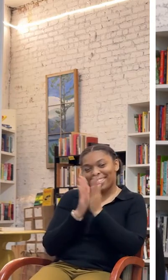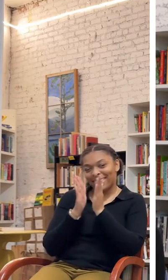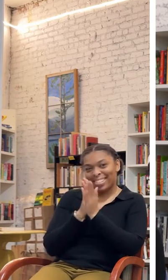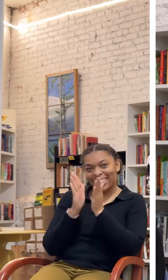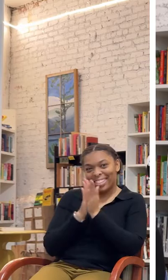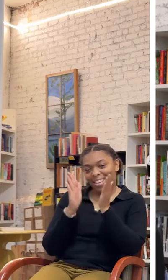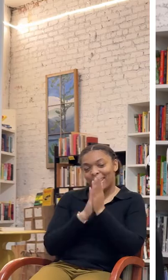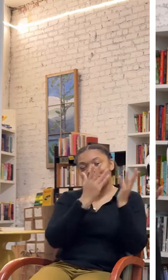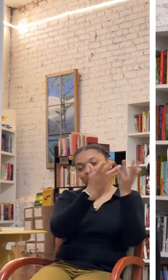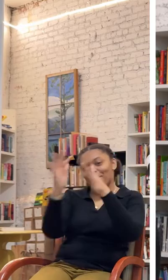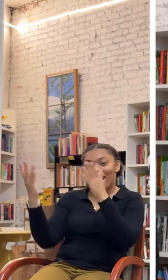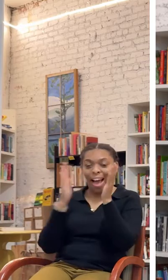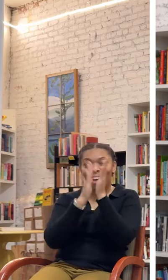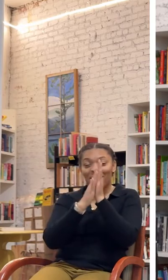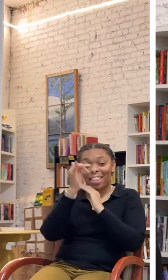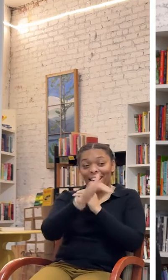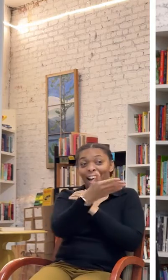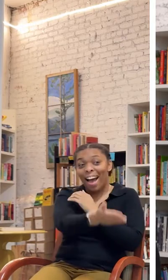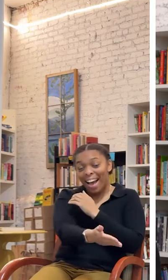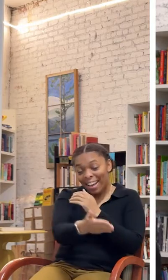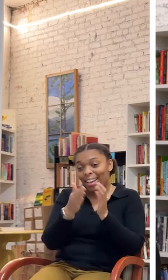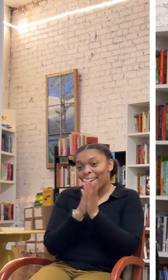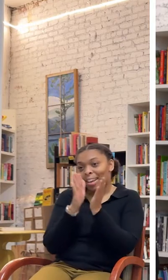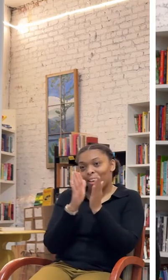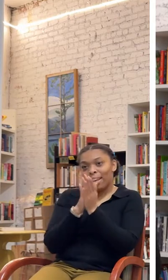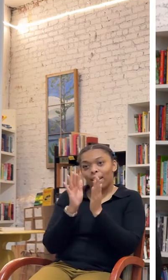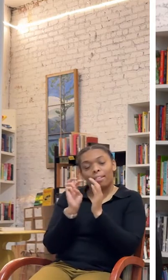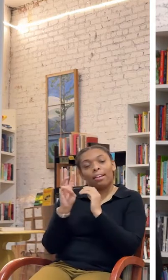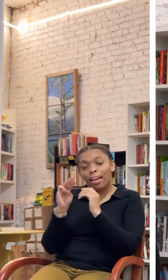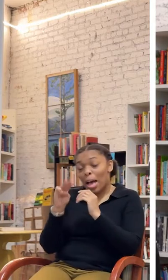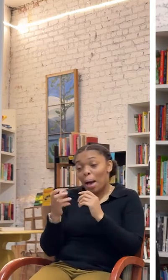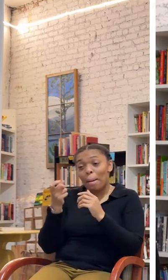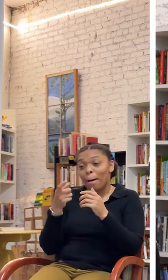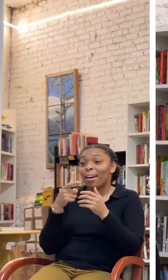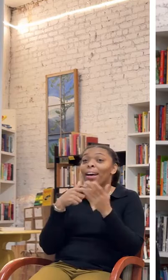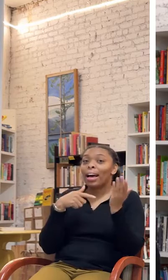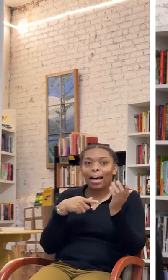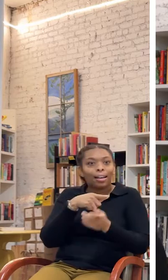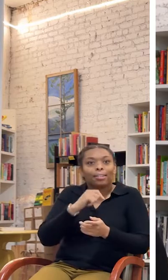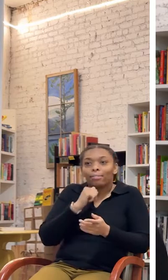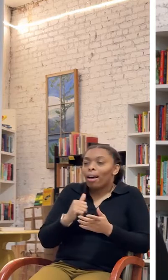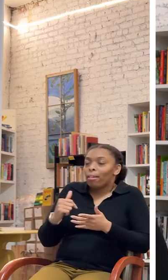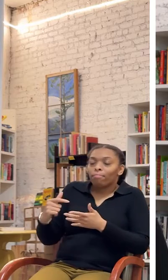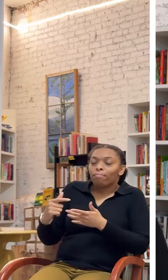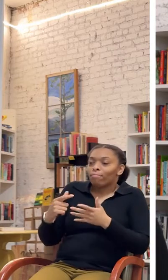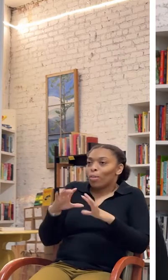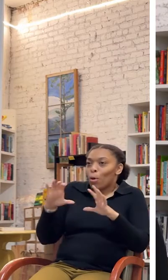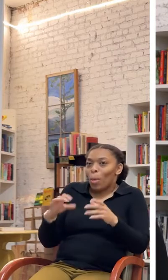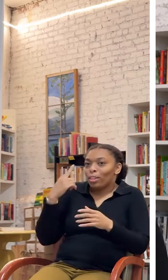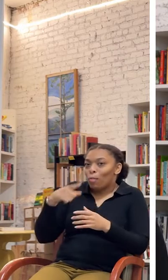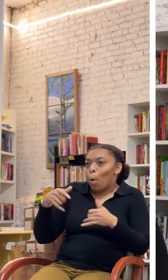So shout out to that. But beyond all these awards, because I know that you're not looking for that, right? Like you didn't come